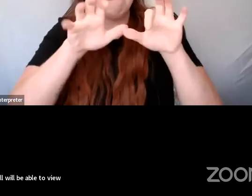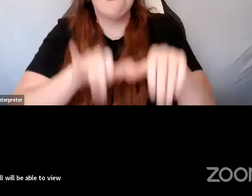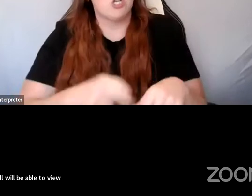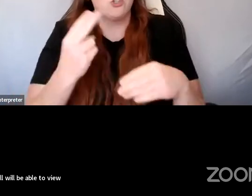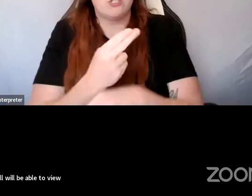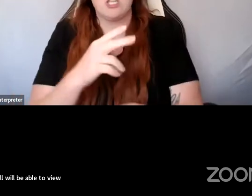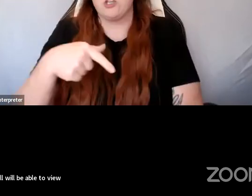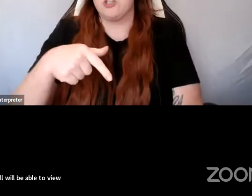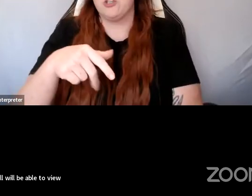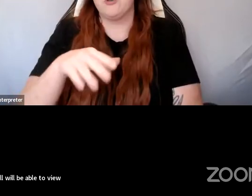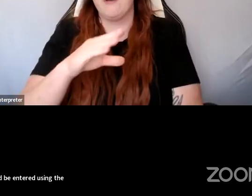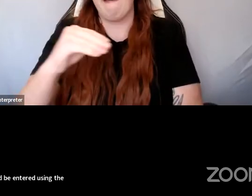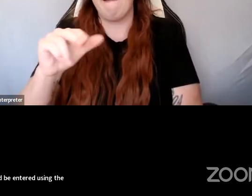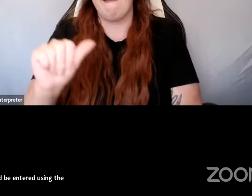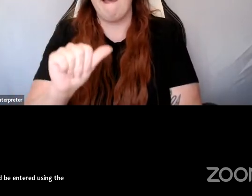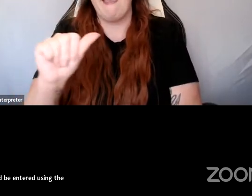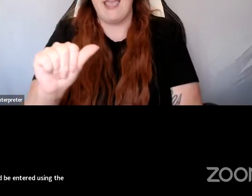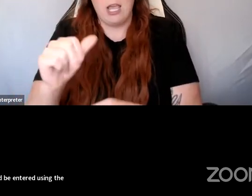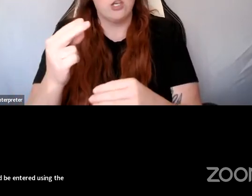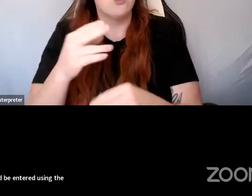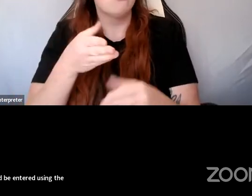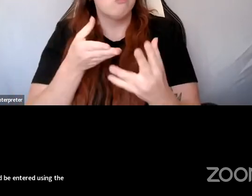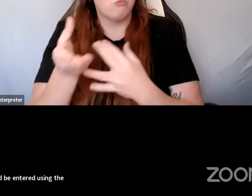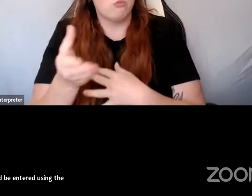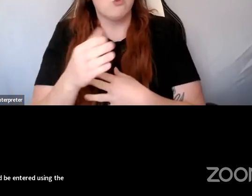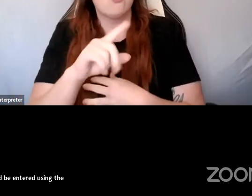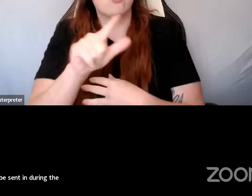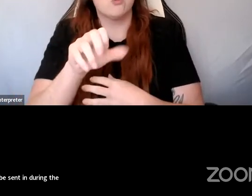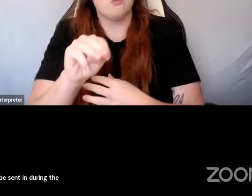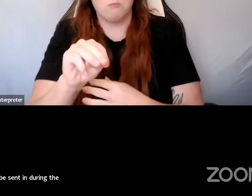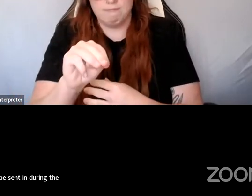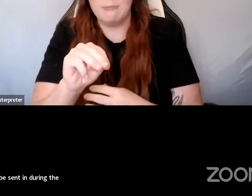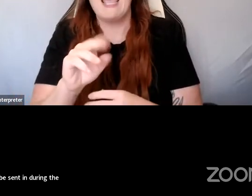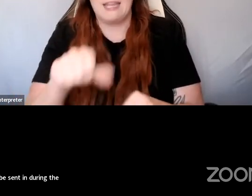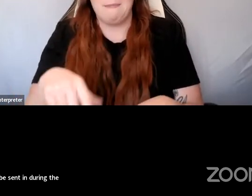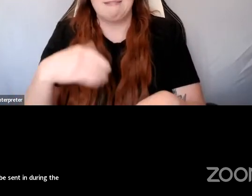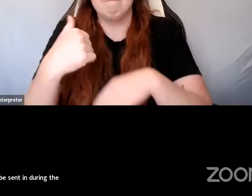function on zoom and can be sent in during the discussion